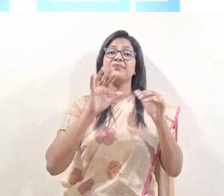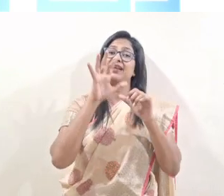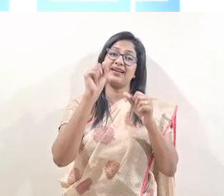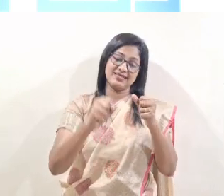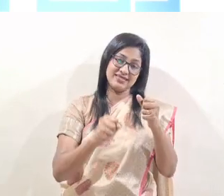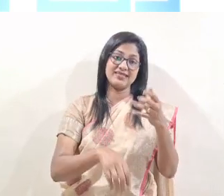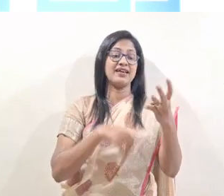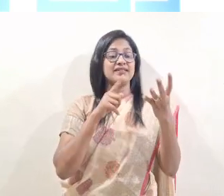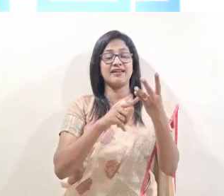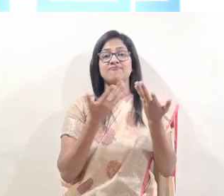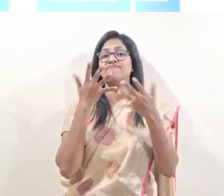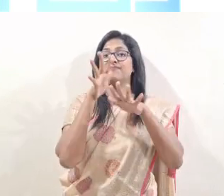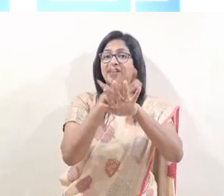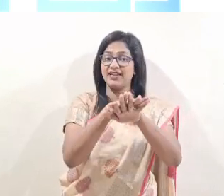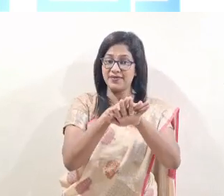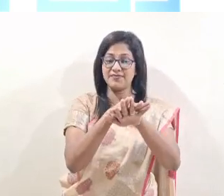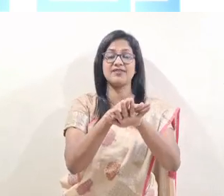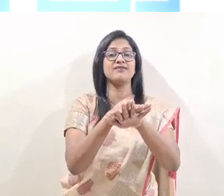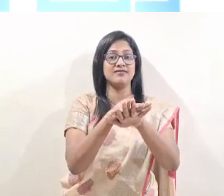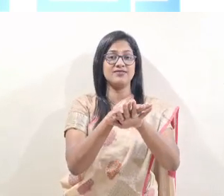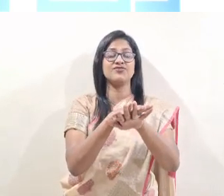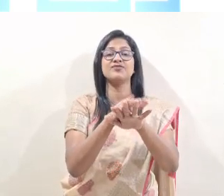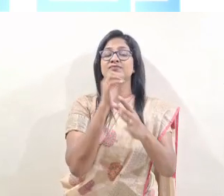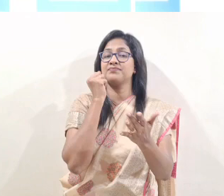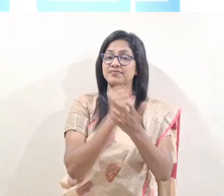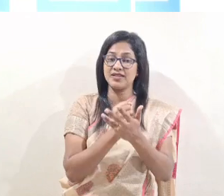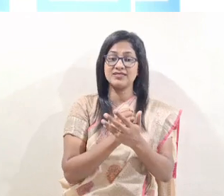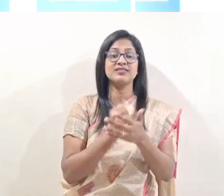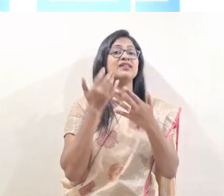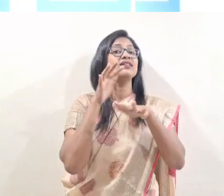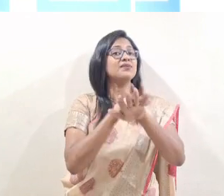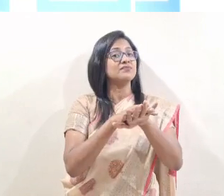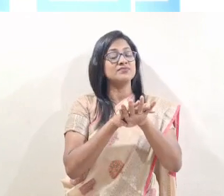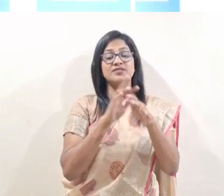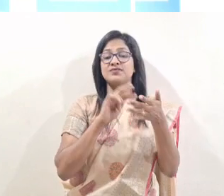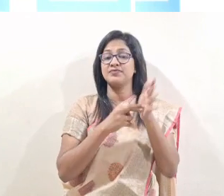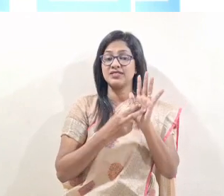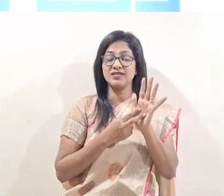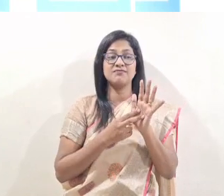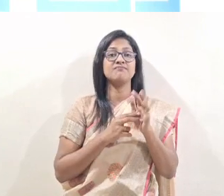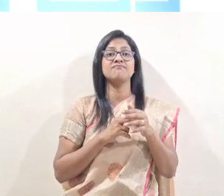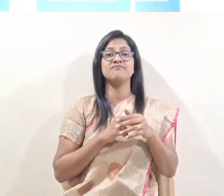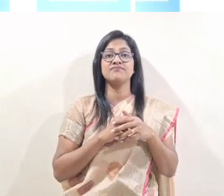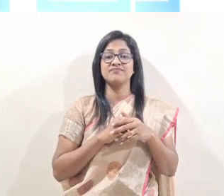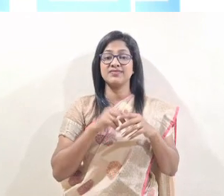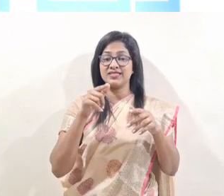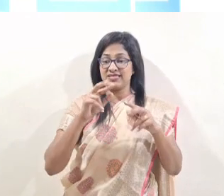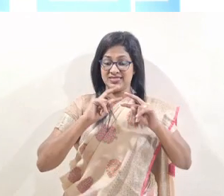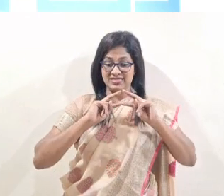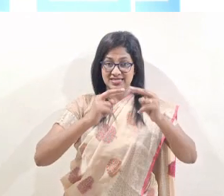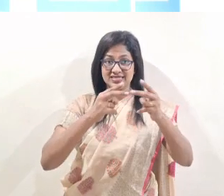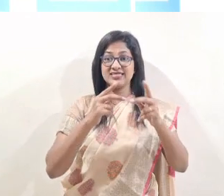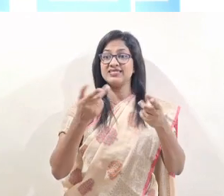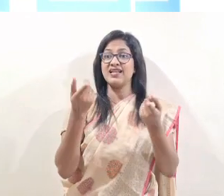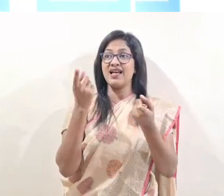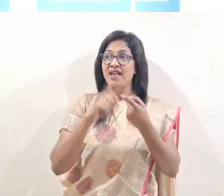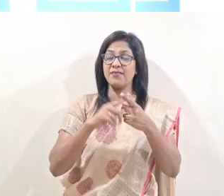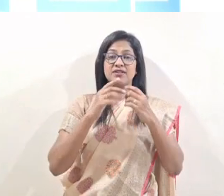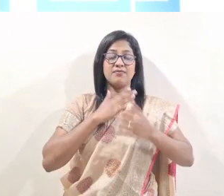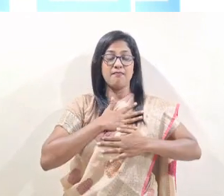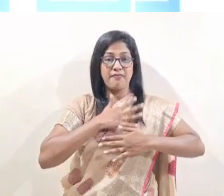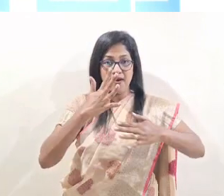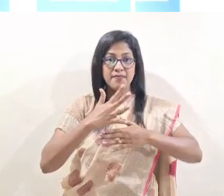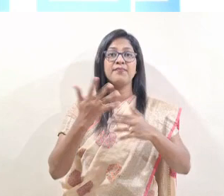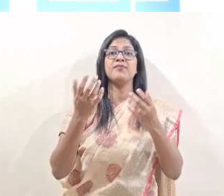about that, and then adaptive capacity. Adaptive capacity is obviously ability to change in response to shocks and